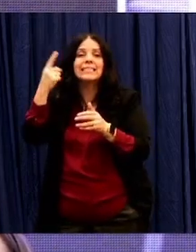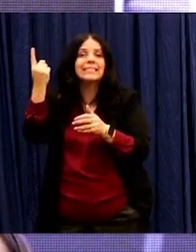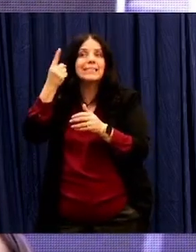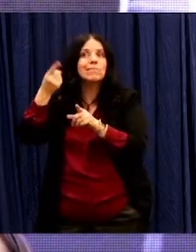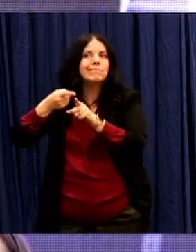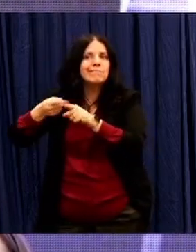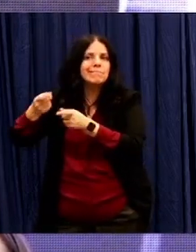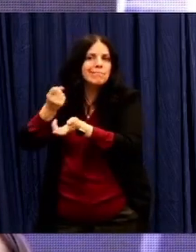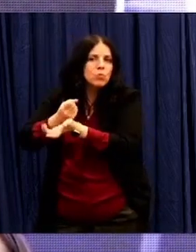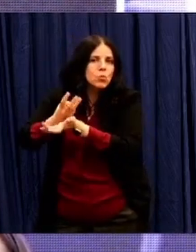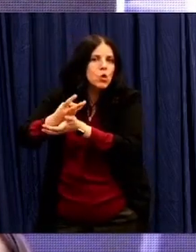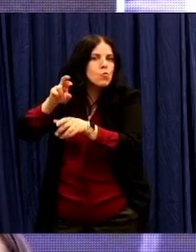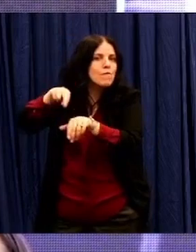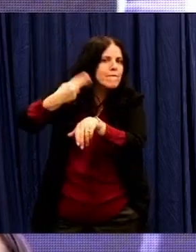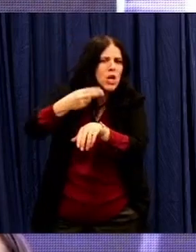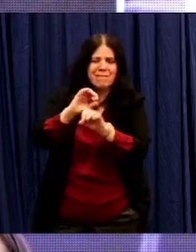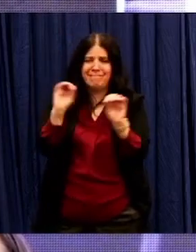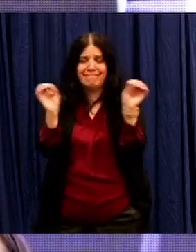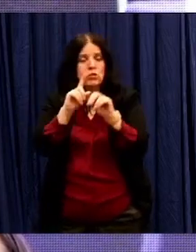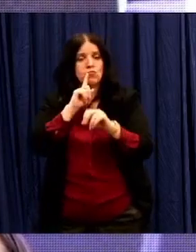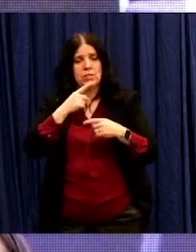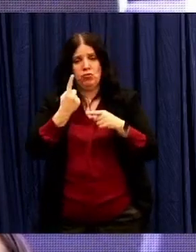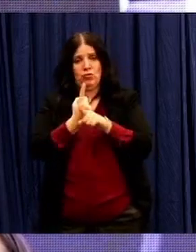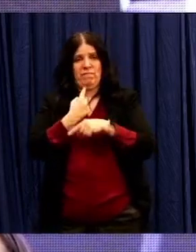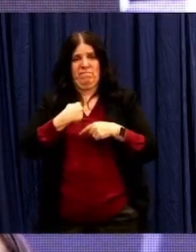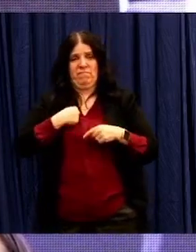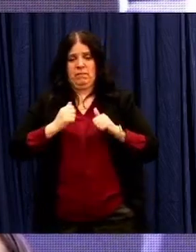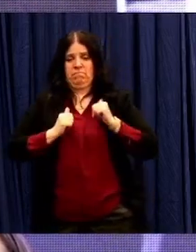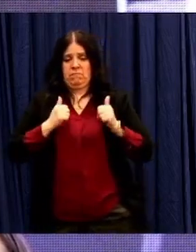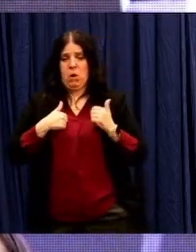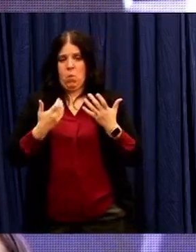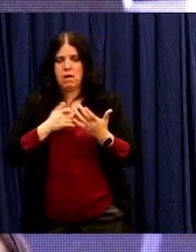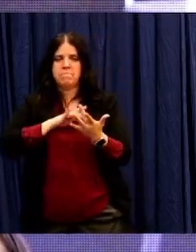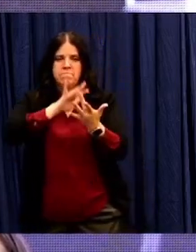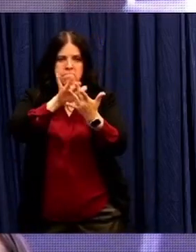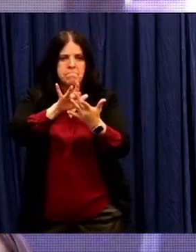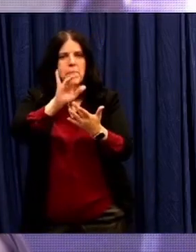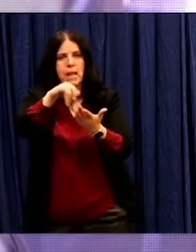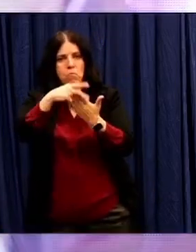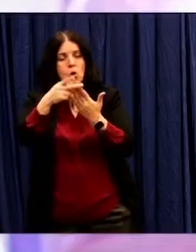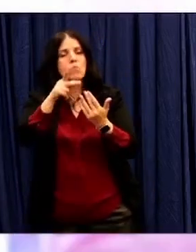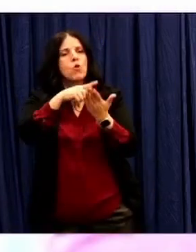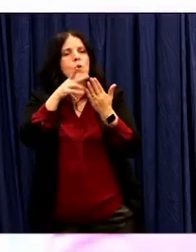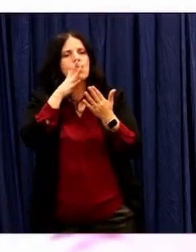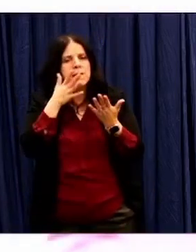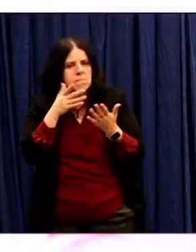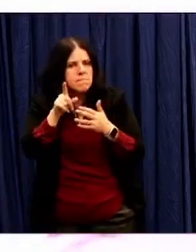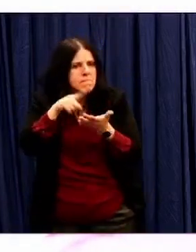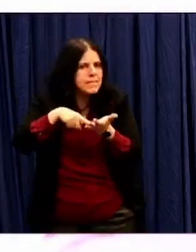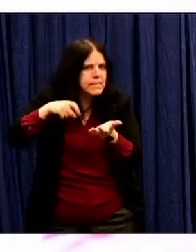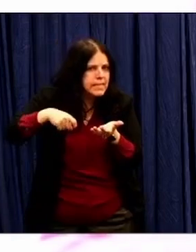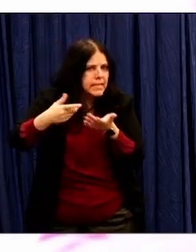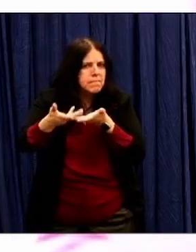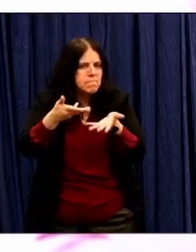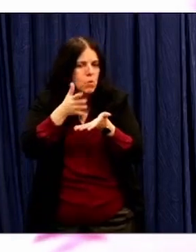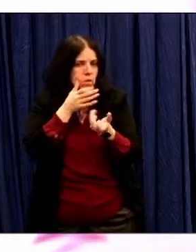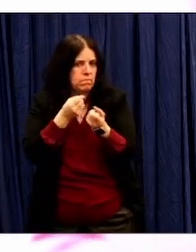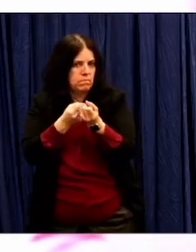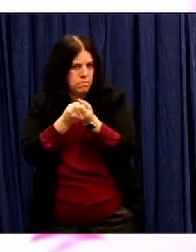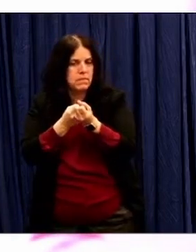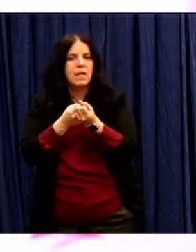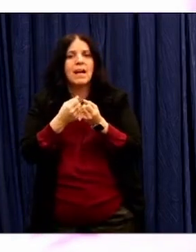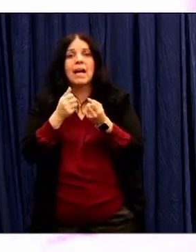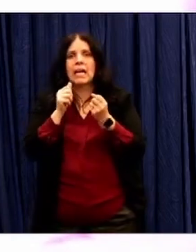needed. You can self-identify, and the program can assist. And you can get introduced